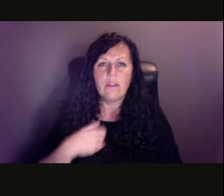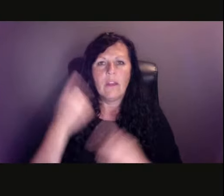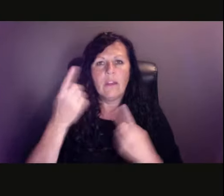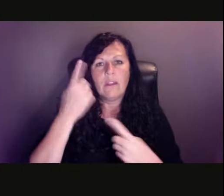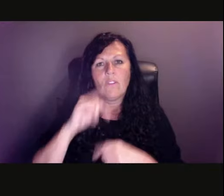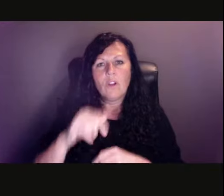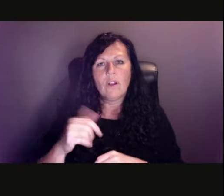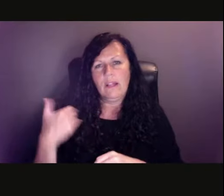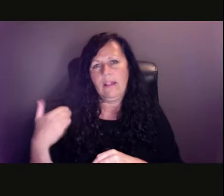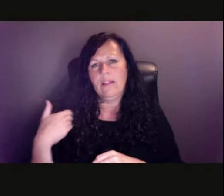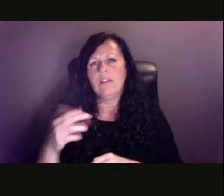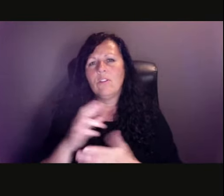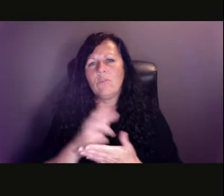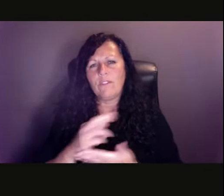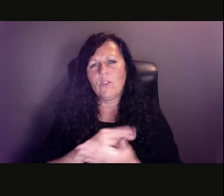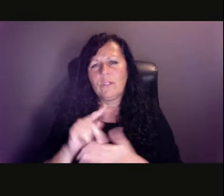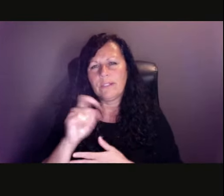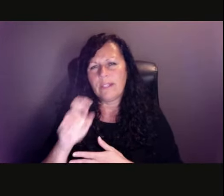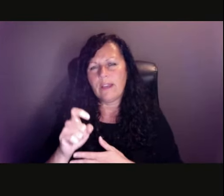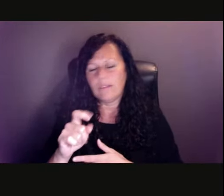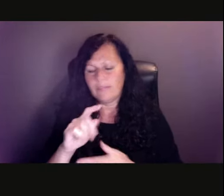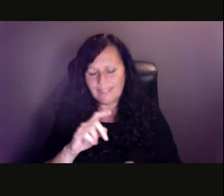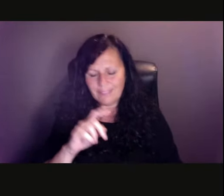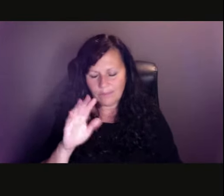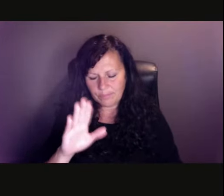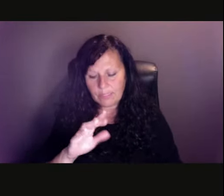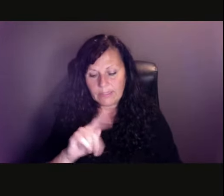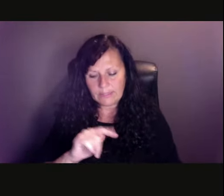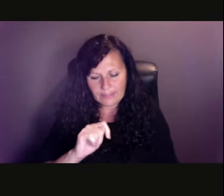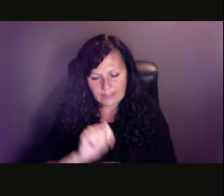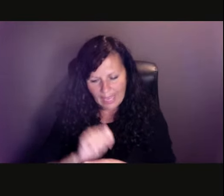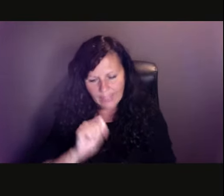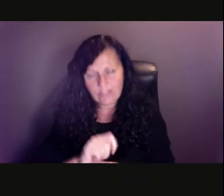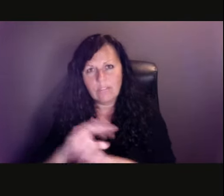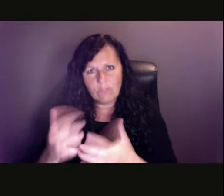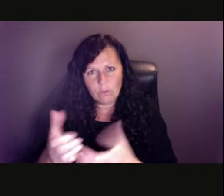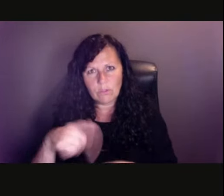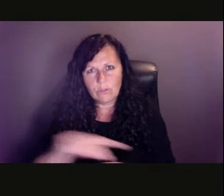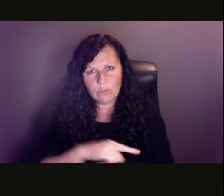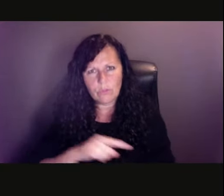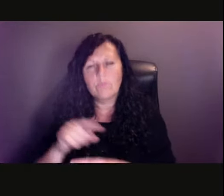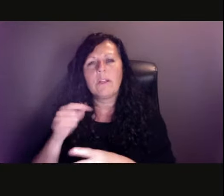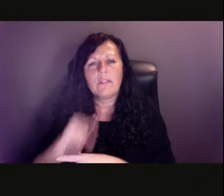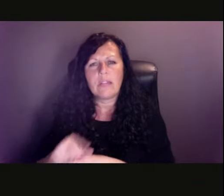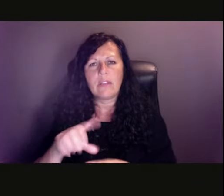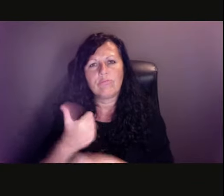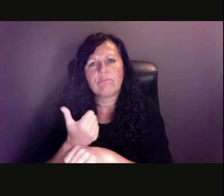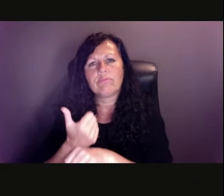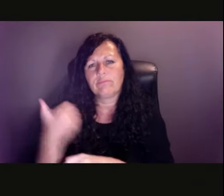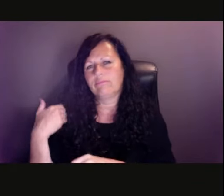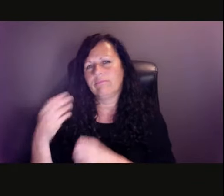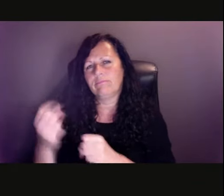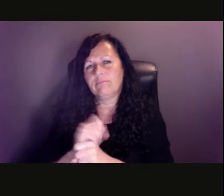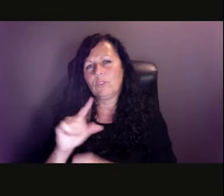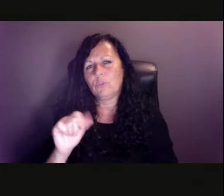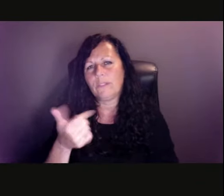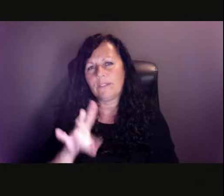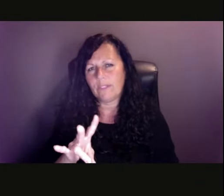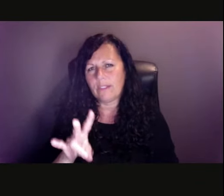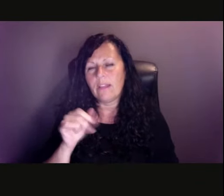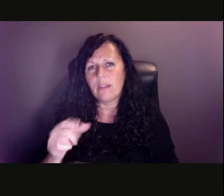force was 2017. And as I recall, I believe it was mostly structured based on budget